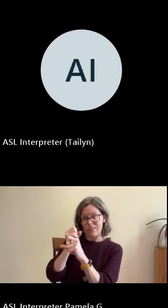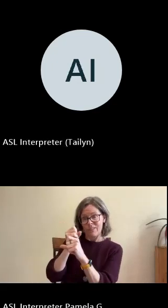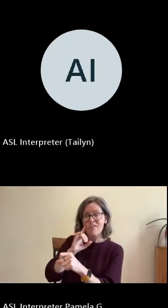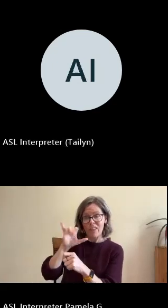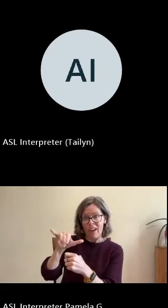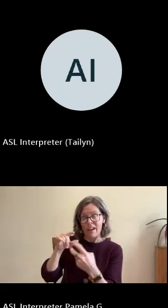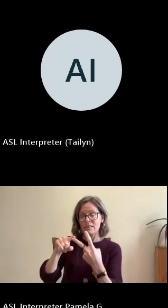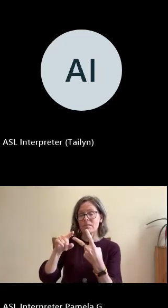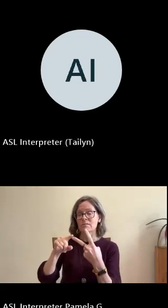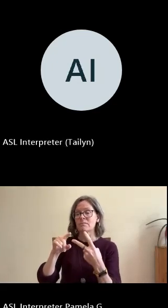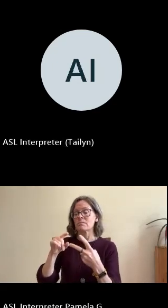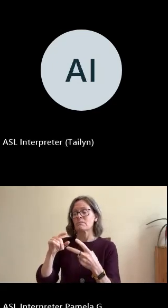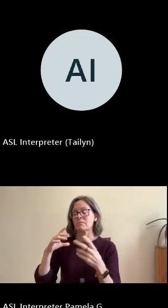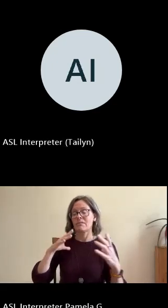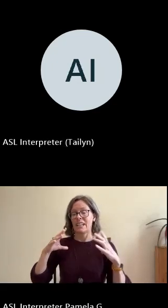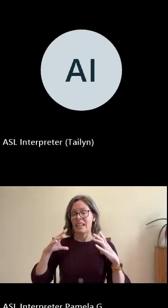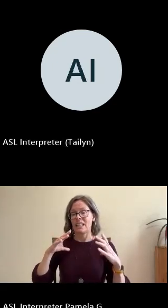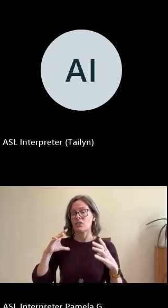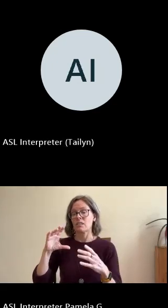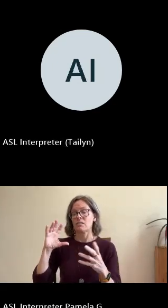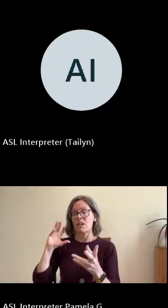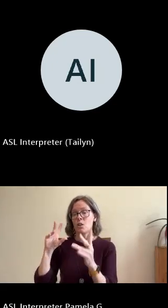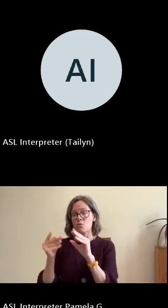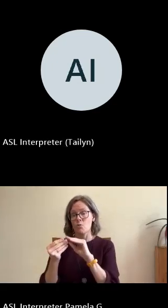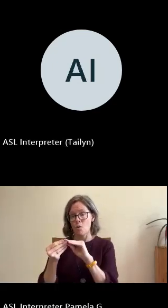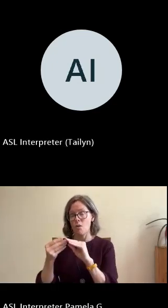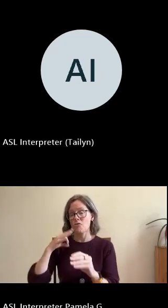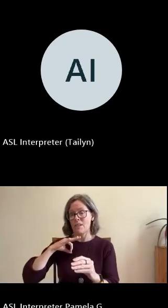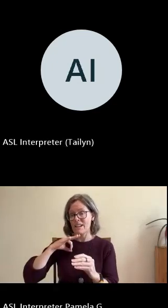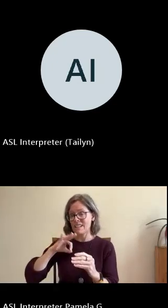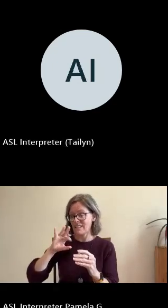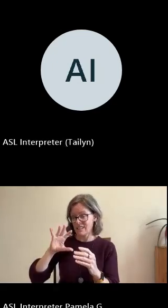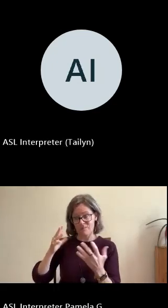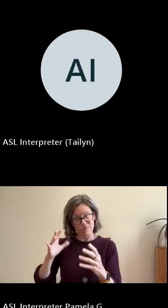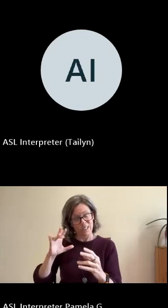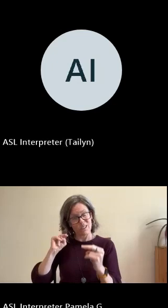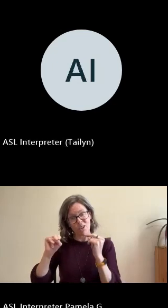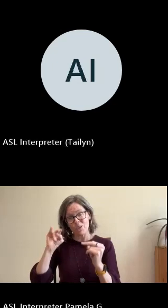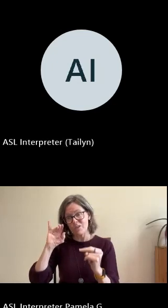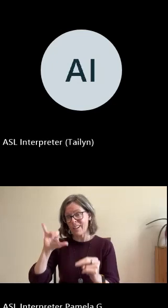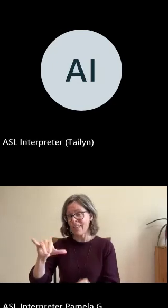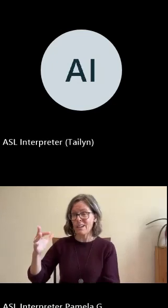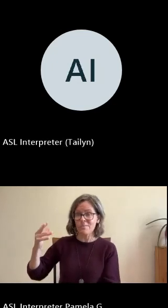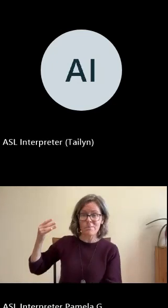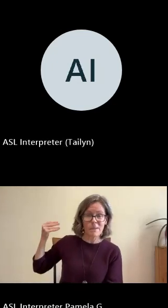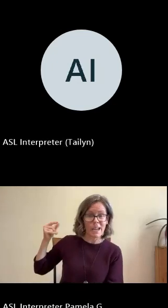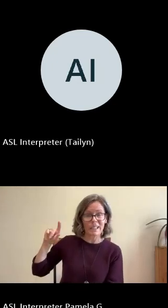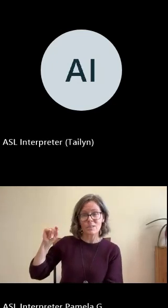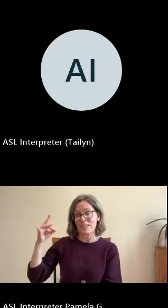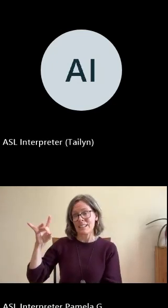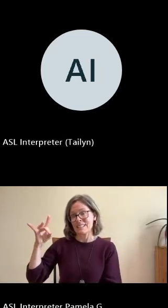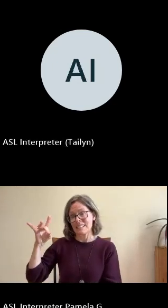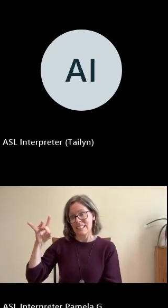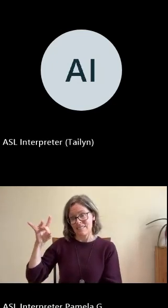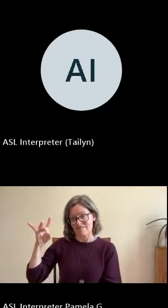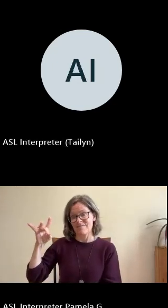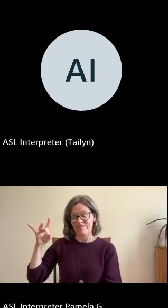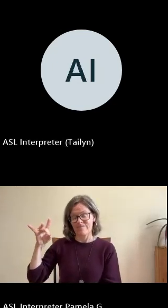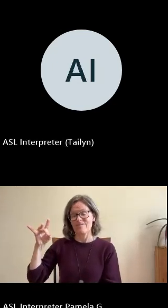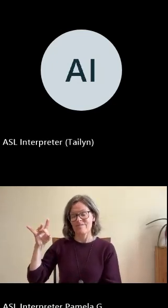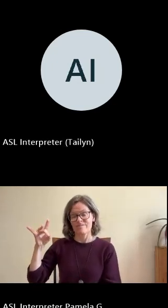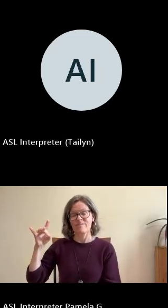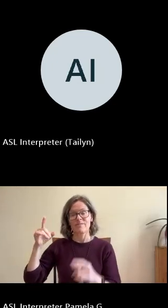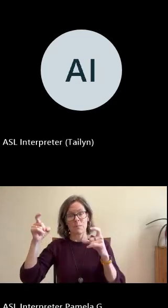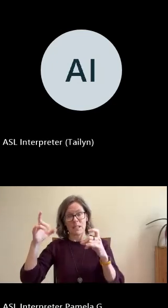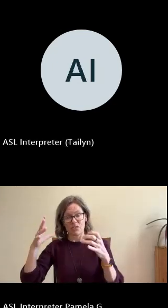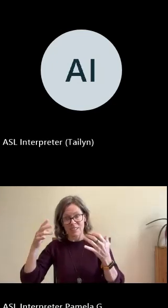accrual credits, I think that's on there. That is something we negotiated in our contract back in like 2018, I think. And it's something that management